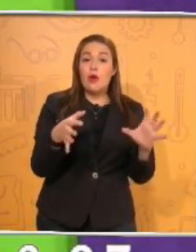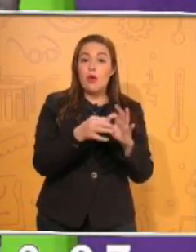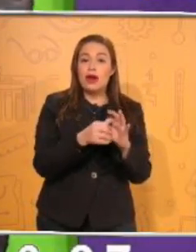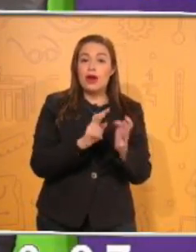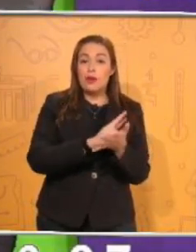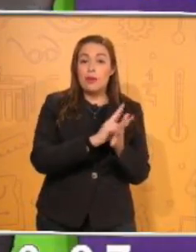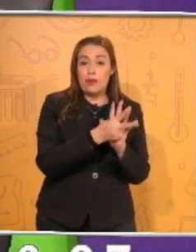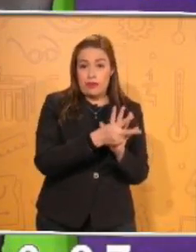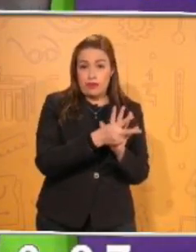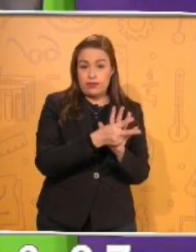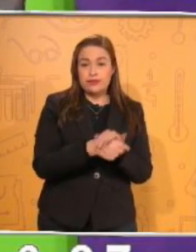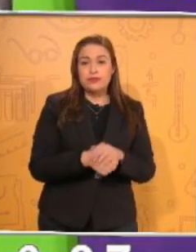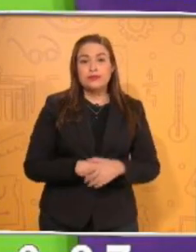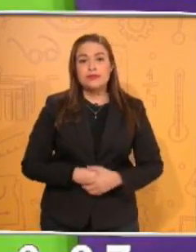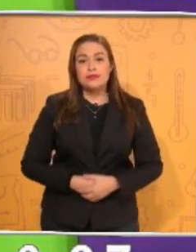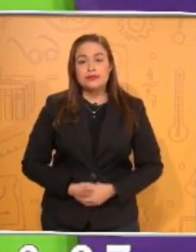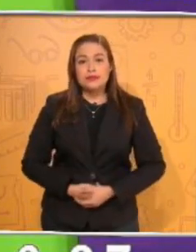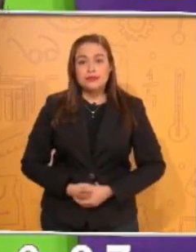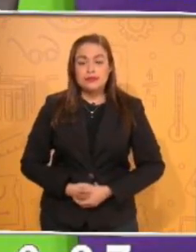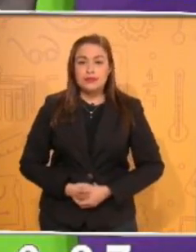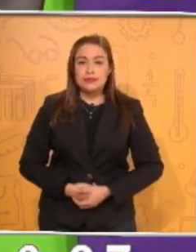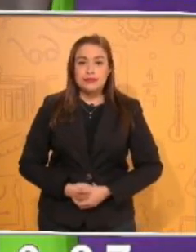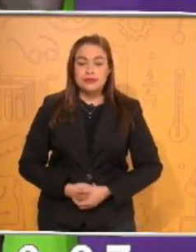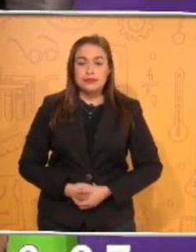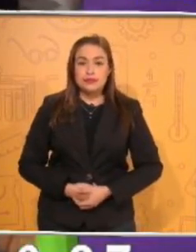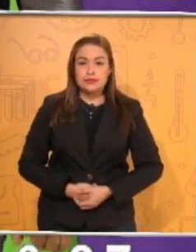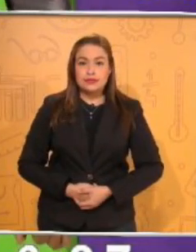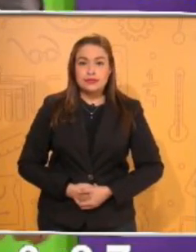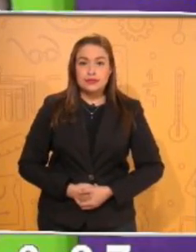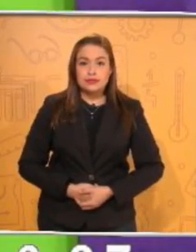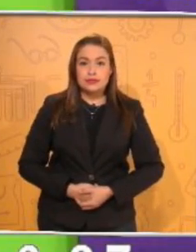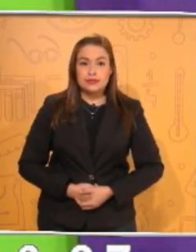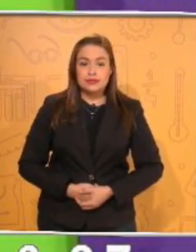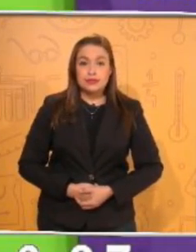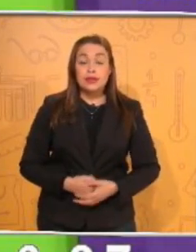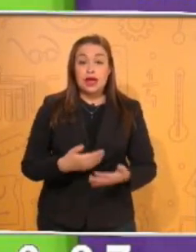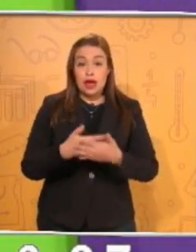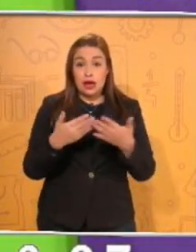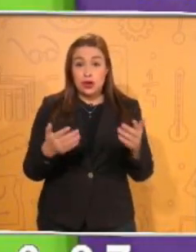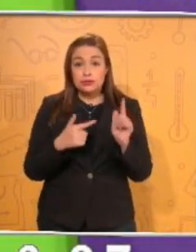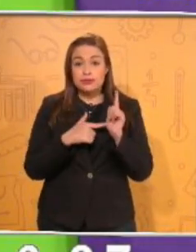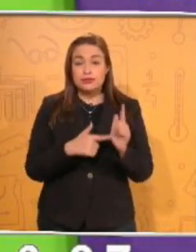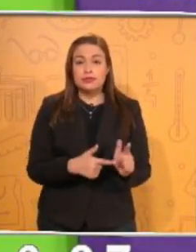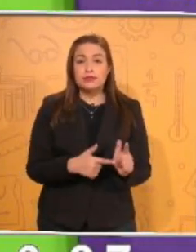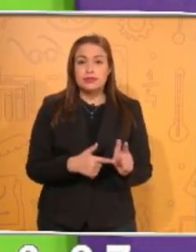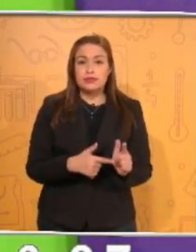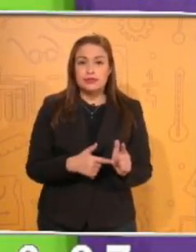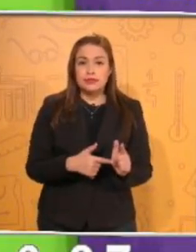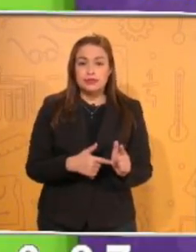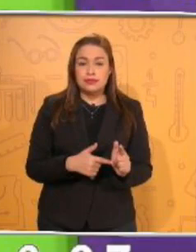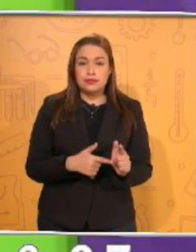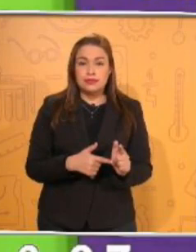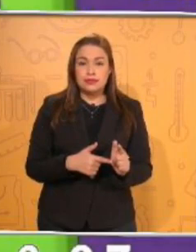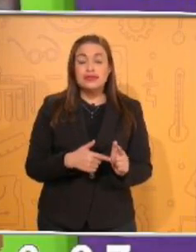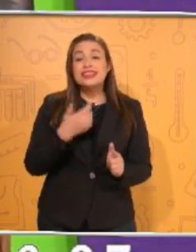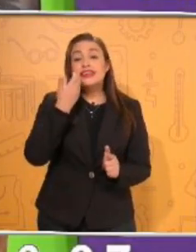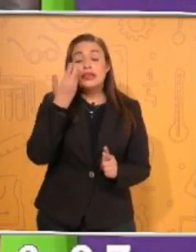Okay? So, we are going to continue. I want